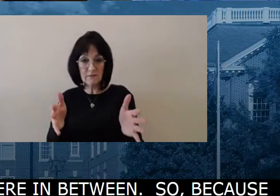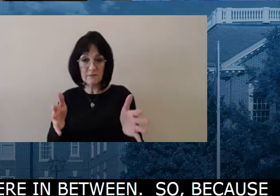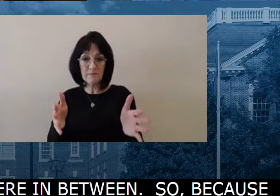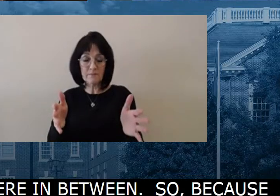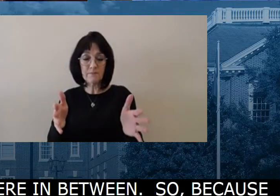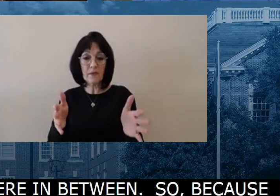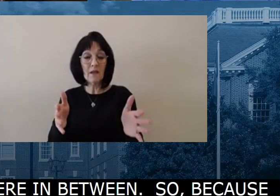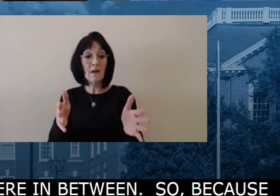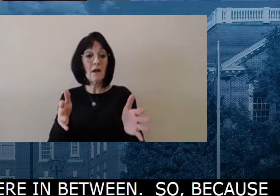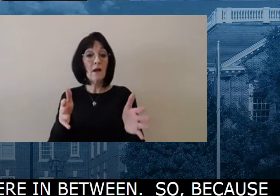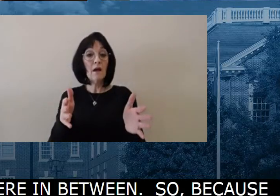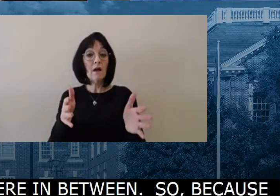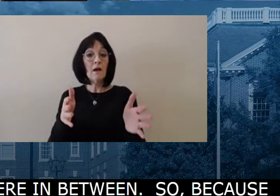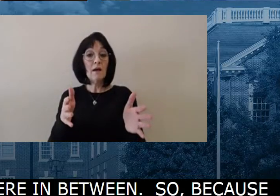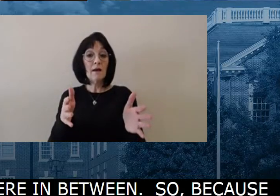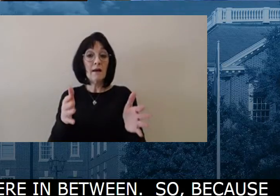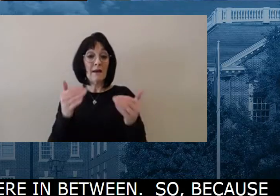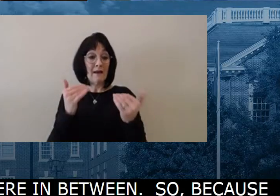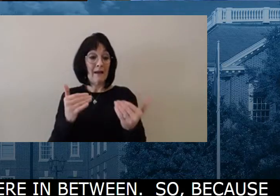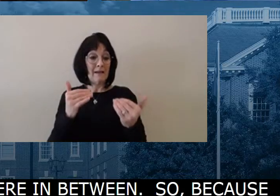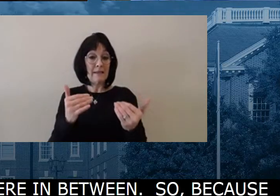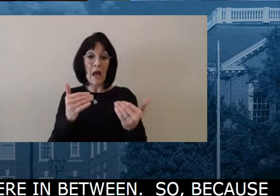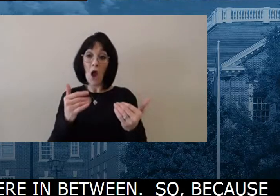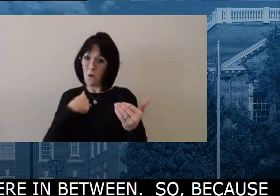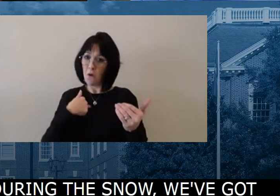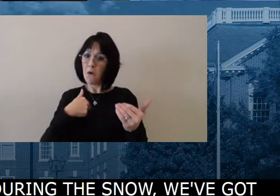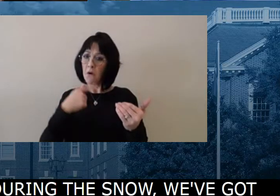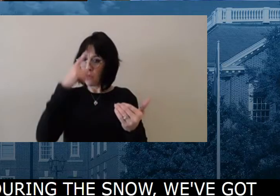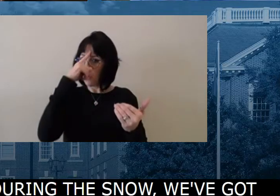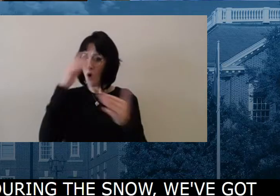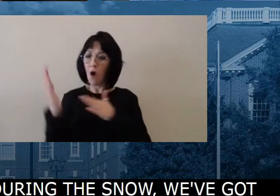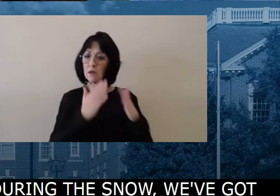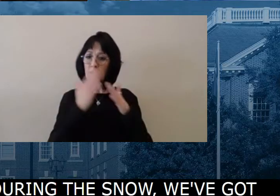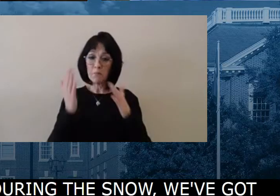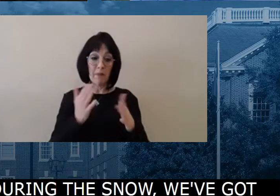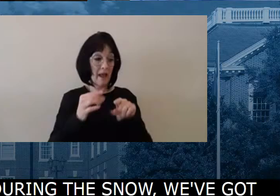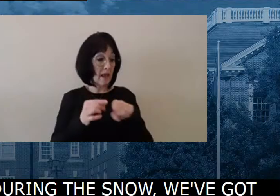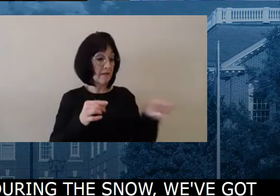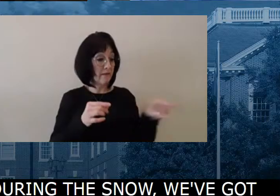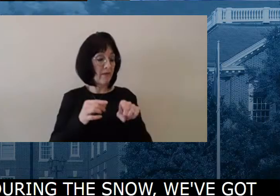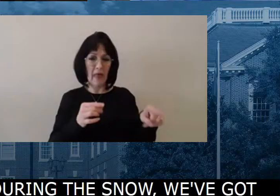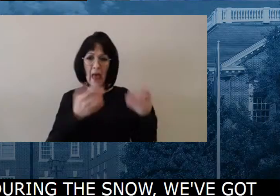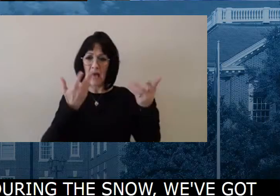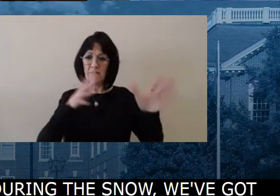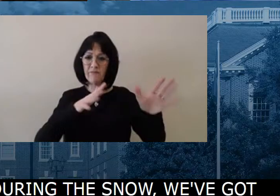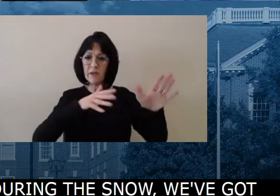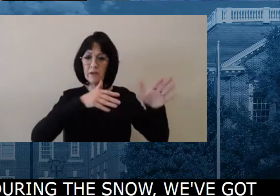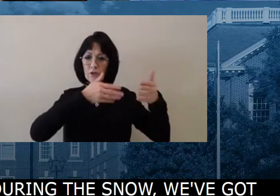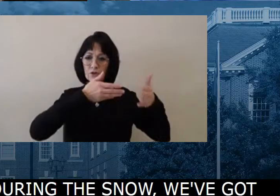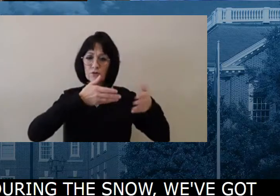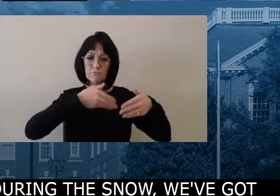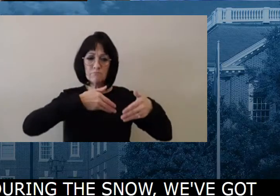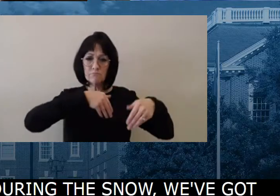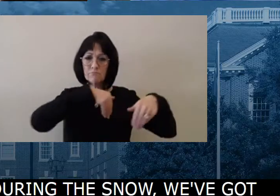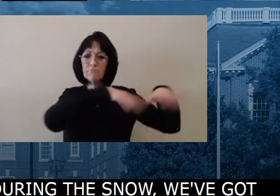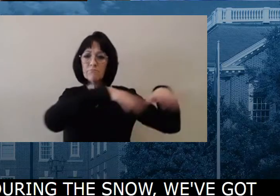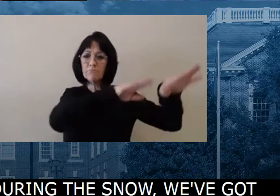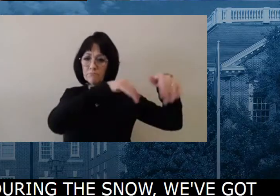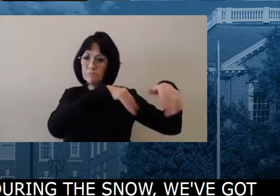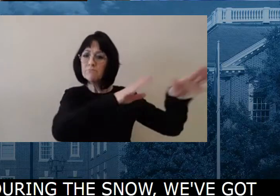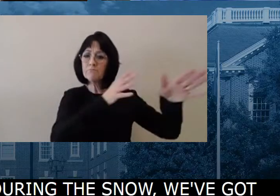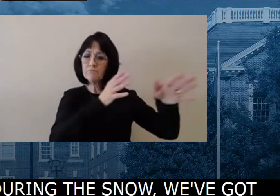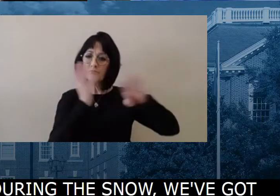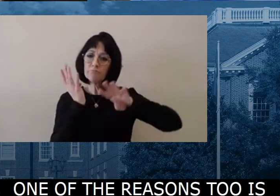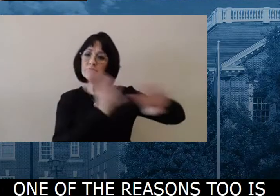we've got to move some of those vaccines. And one of the reasons too is we're starting to increase